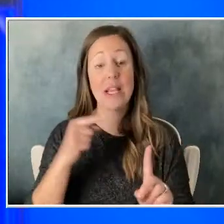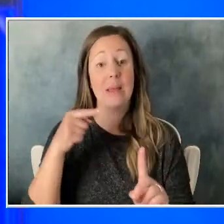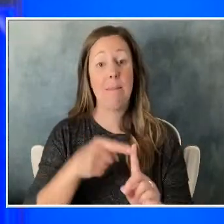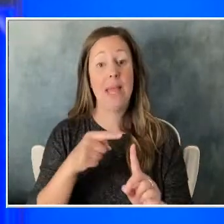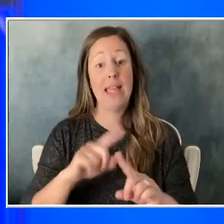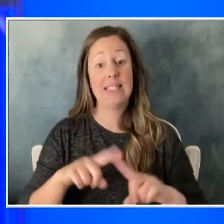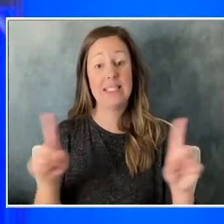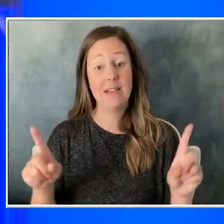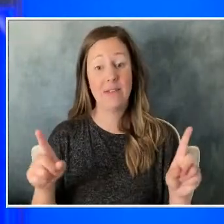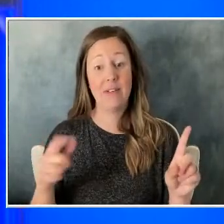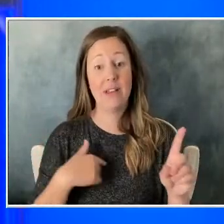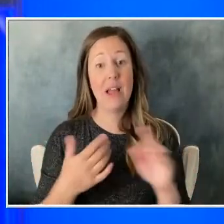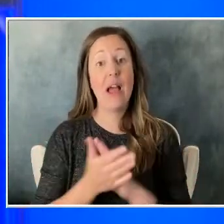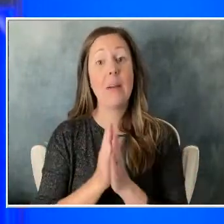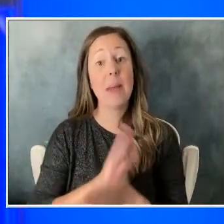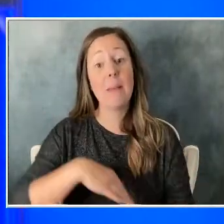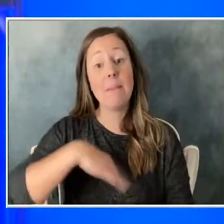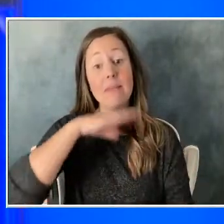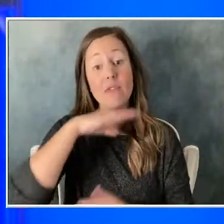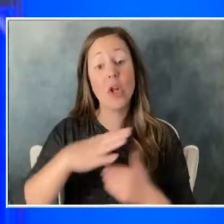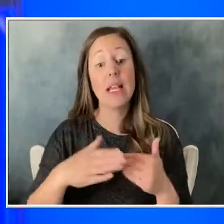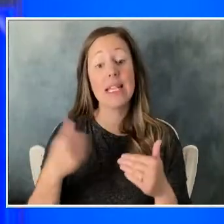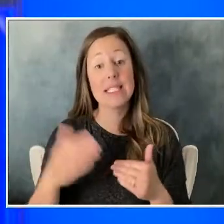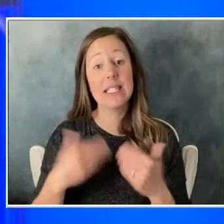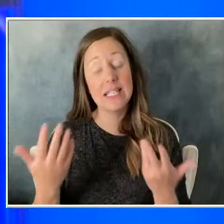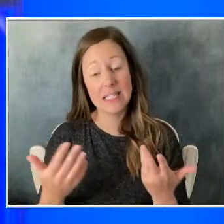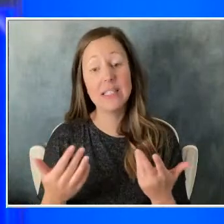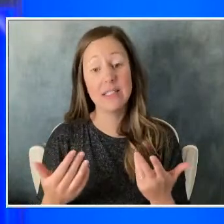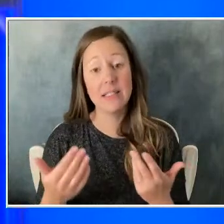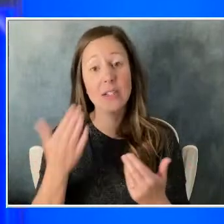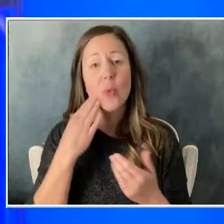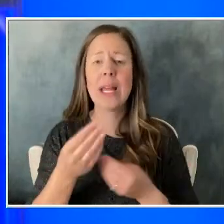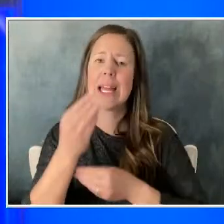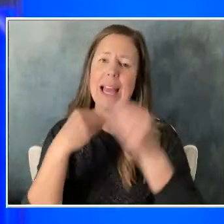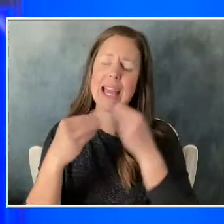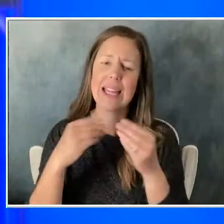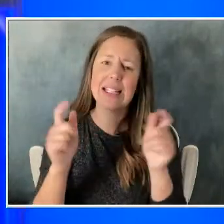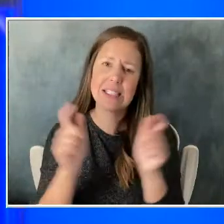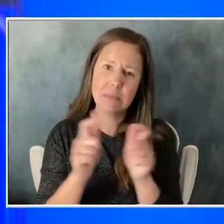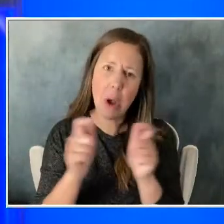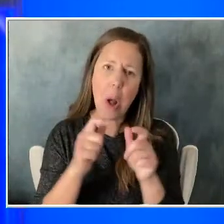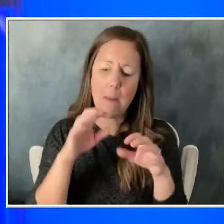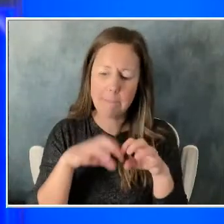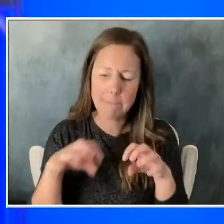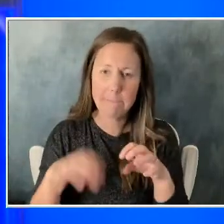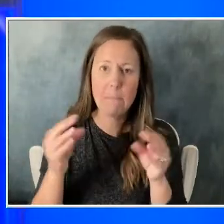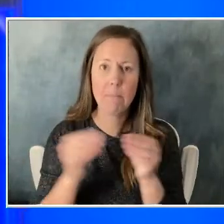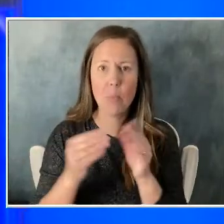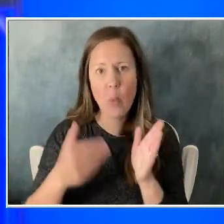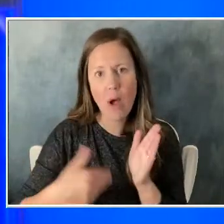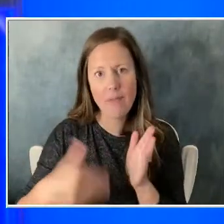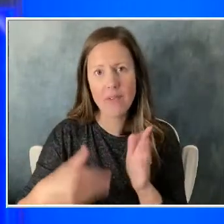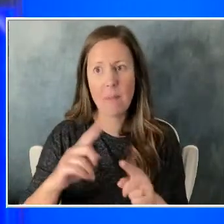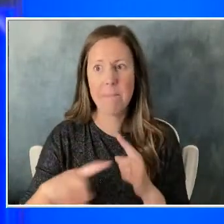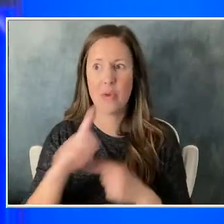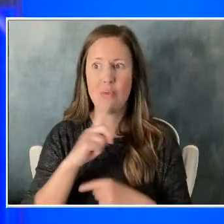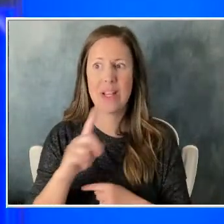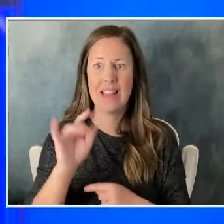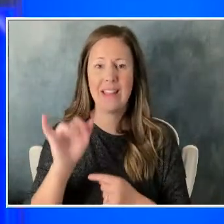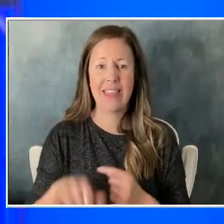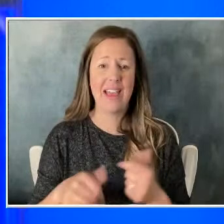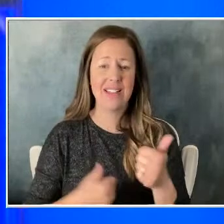full easily. Like I eat little amounts and more often, but that's mainly the main difference